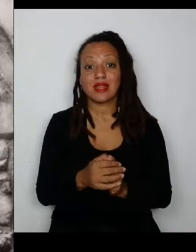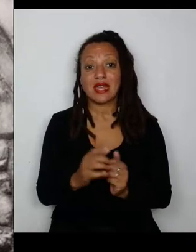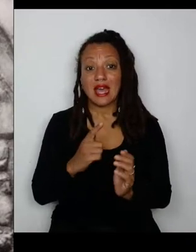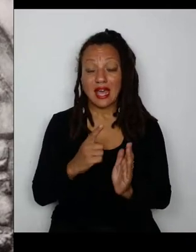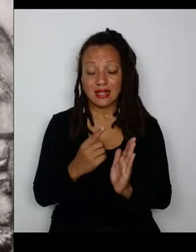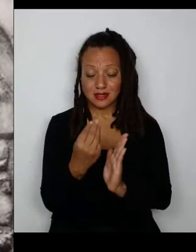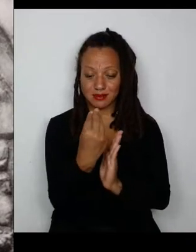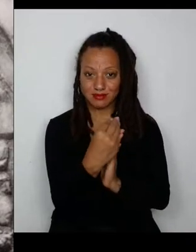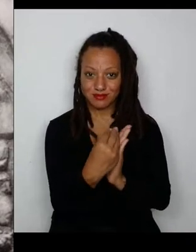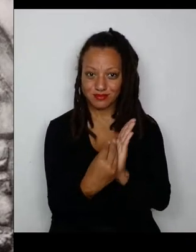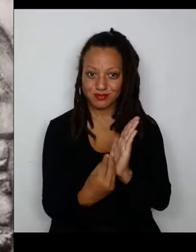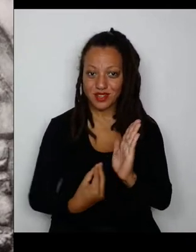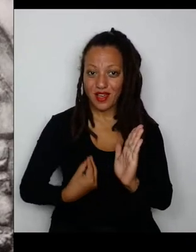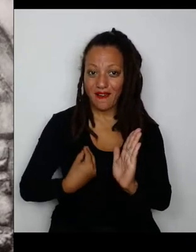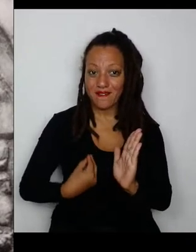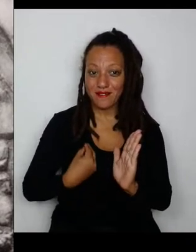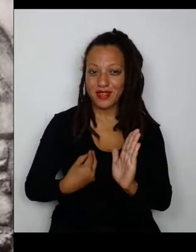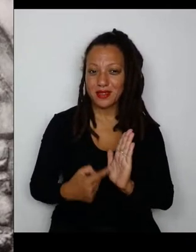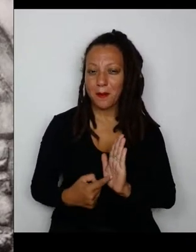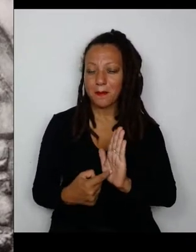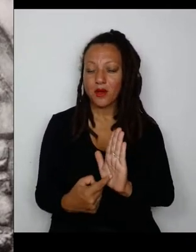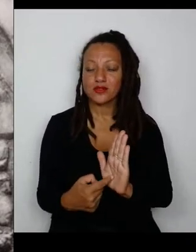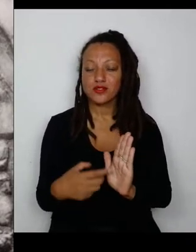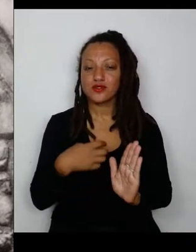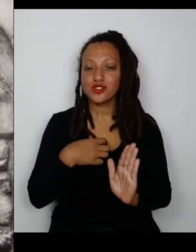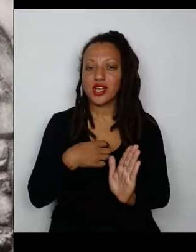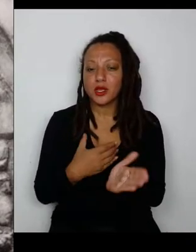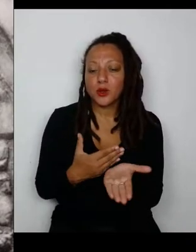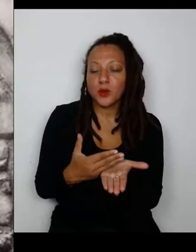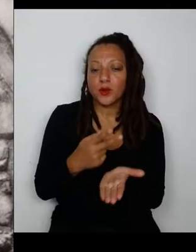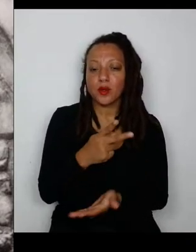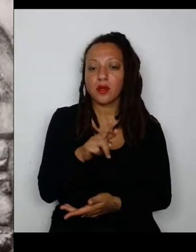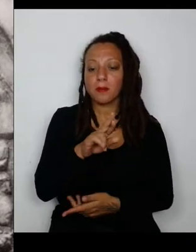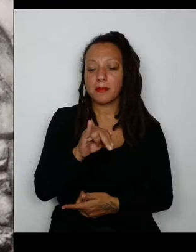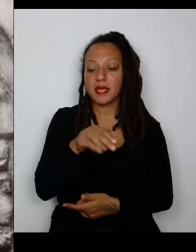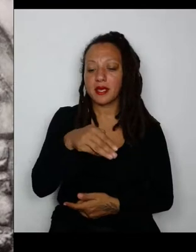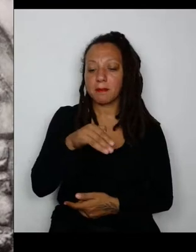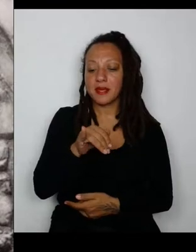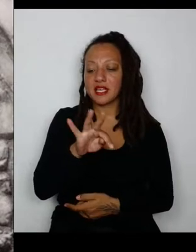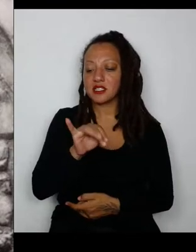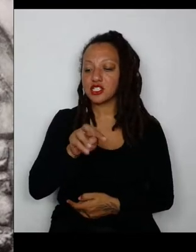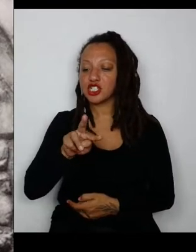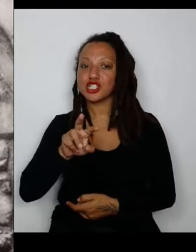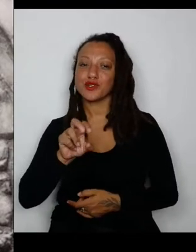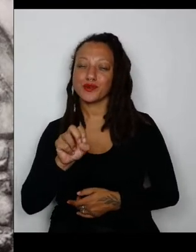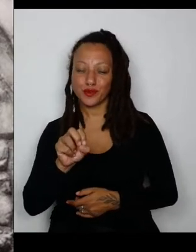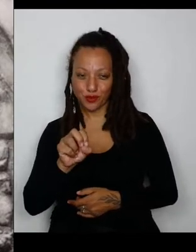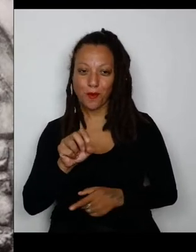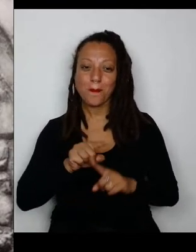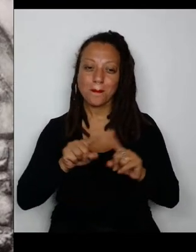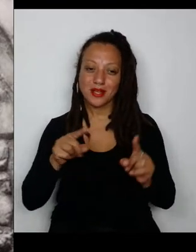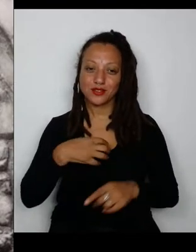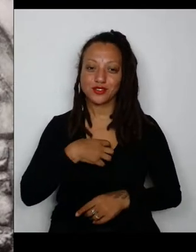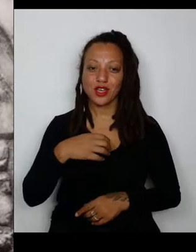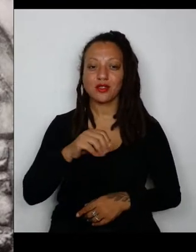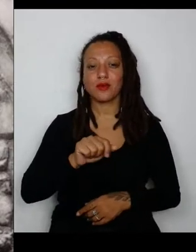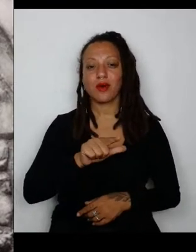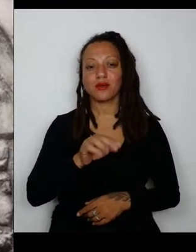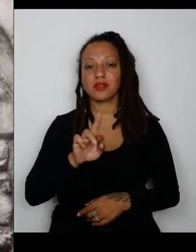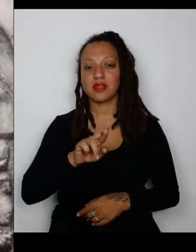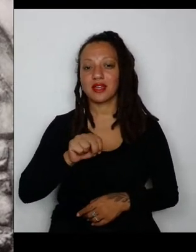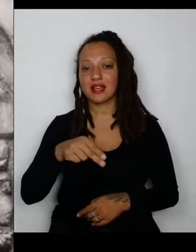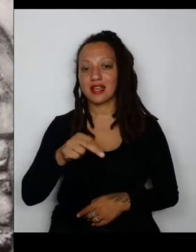both episodes not associated with his fictional character this time also appear in level